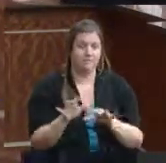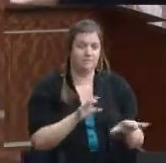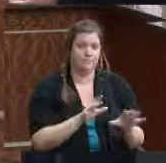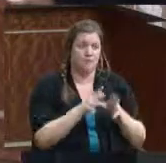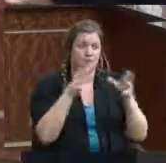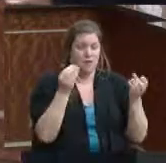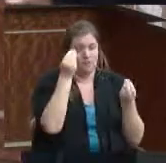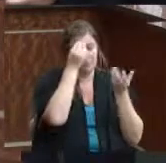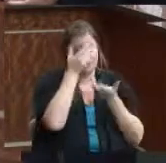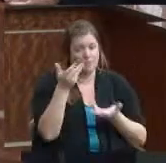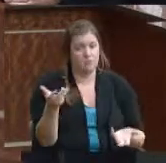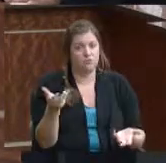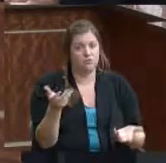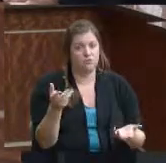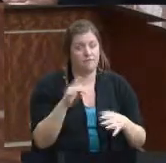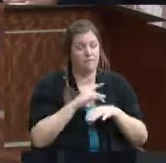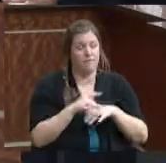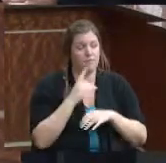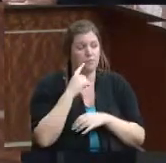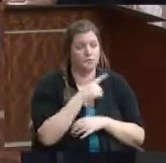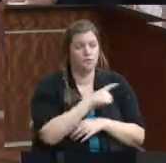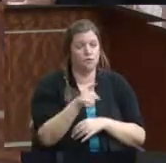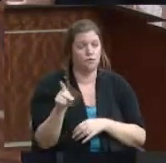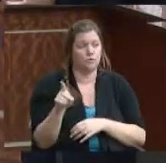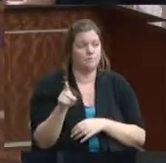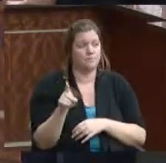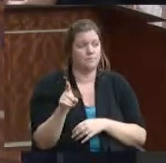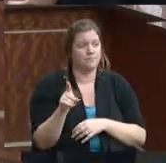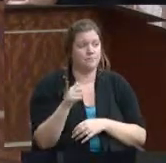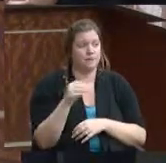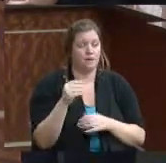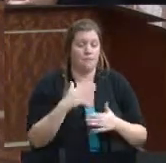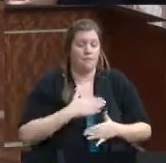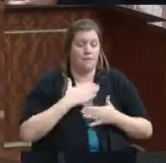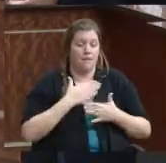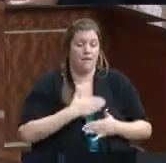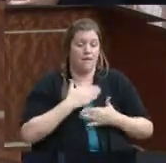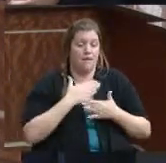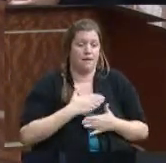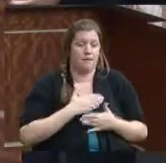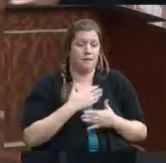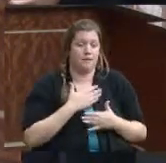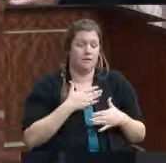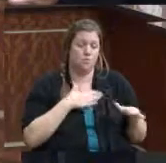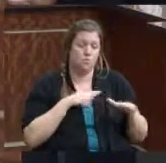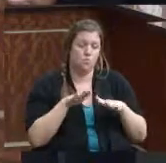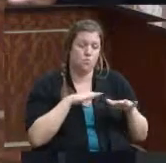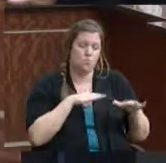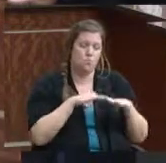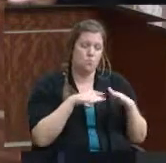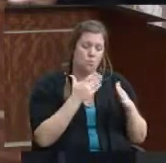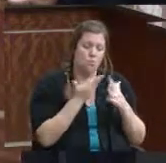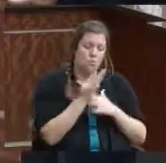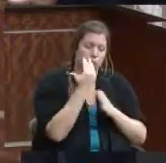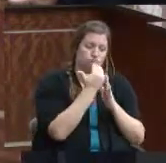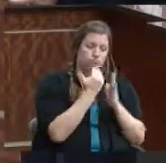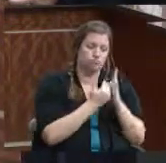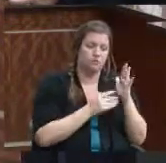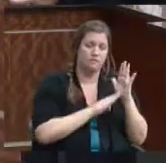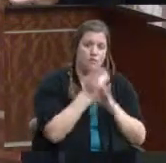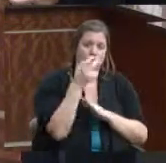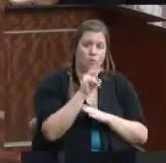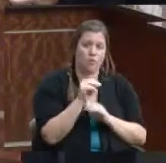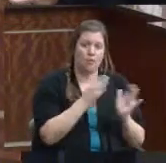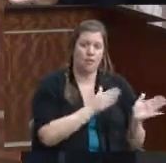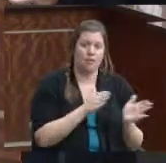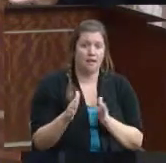of information available to you there, and we'll be more than happy to help you walk through developing your own plan